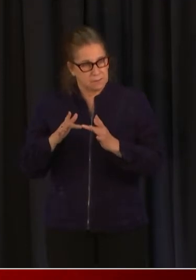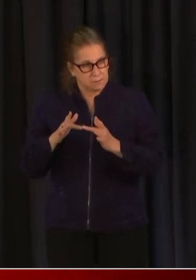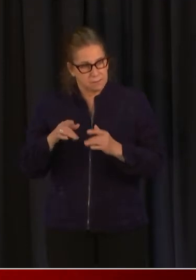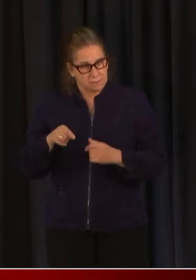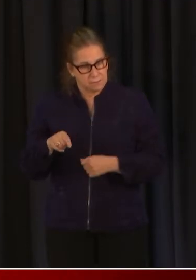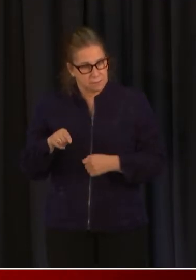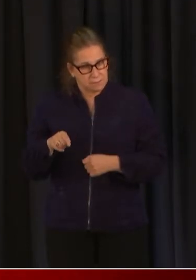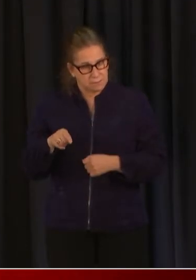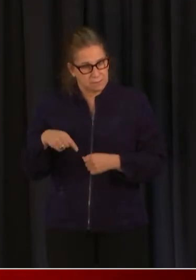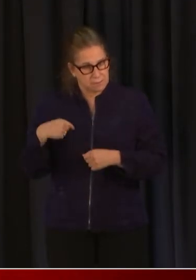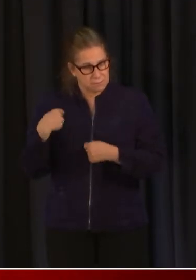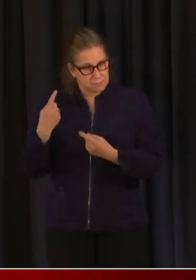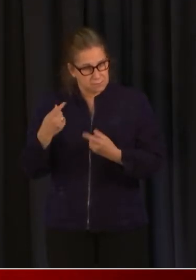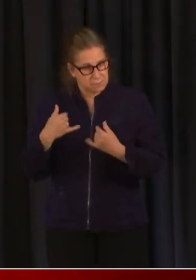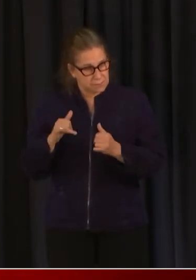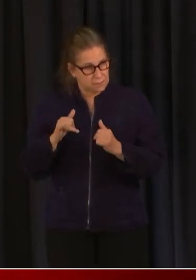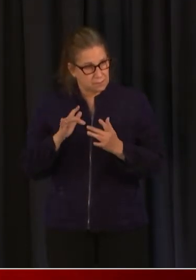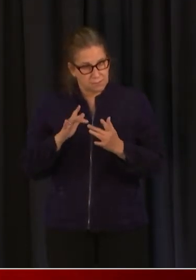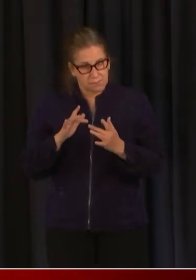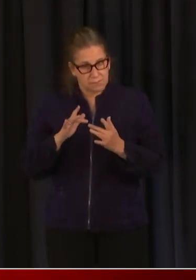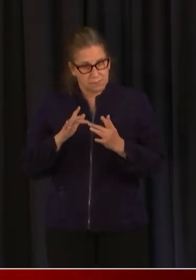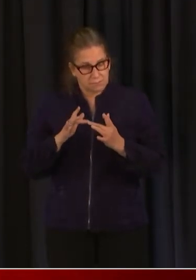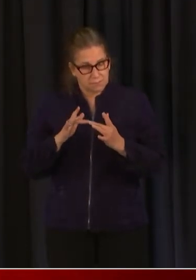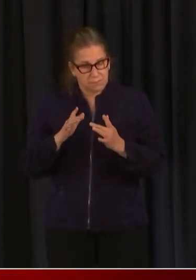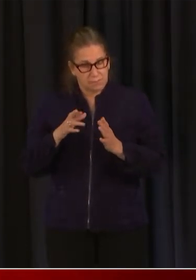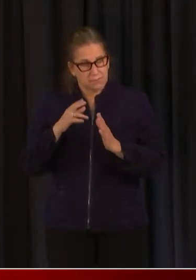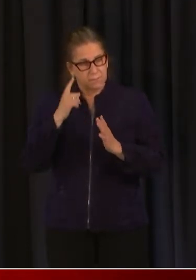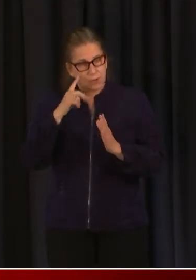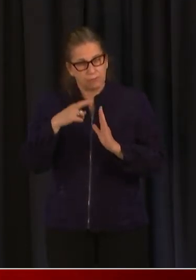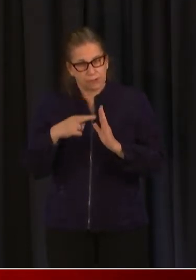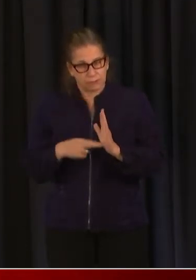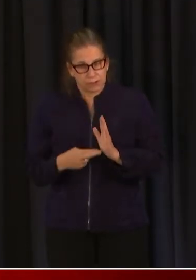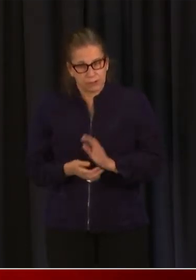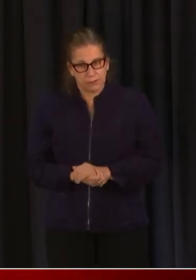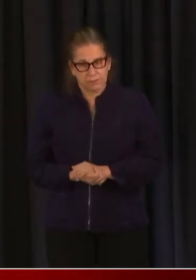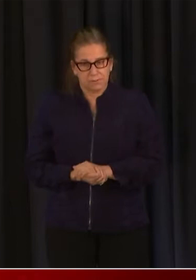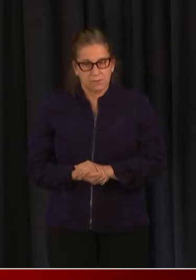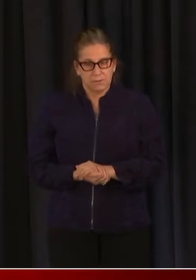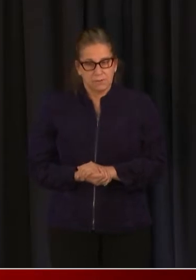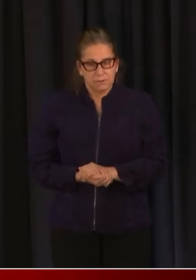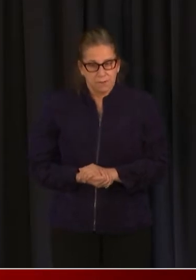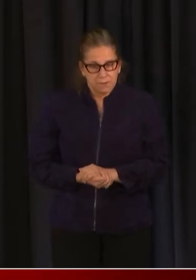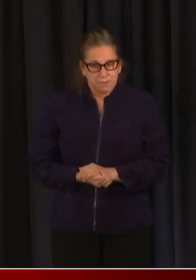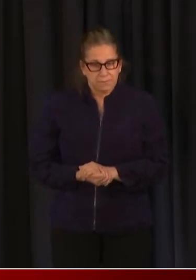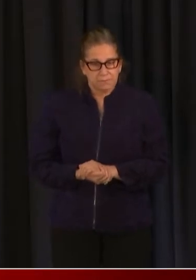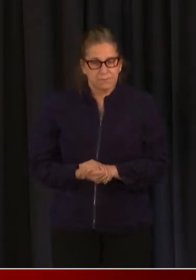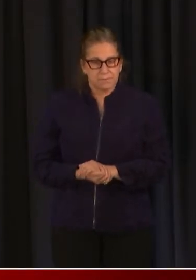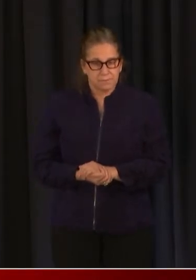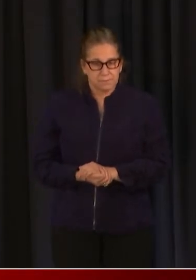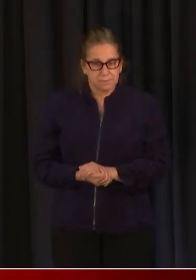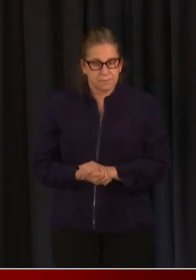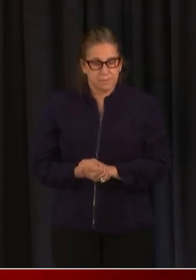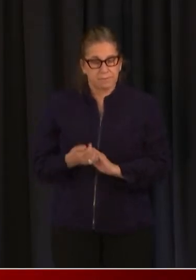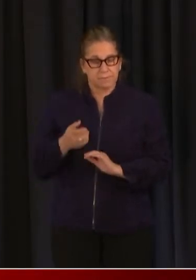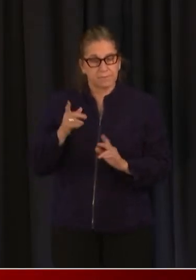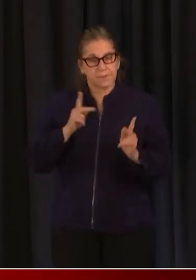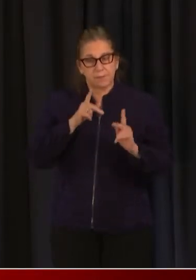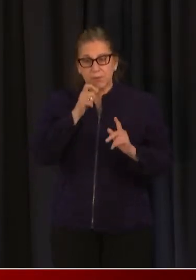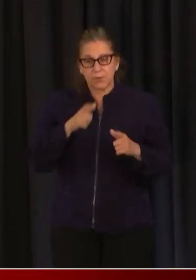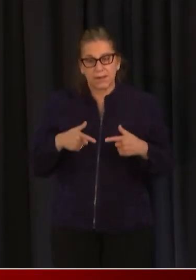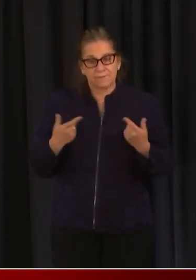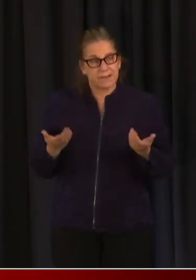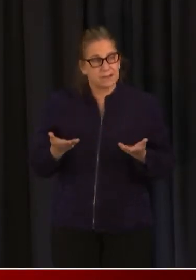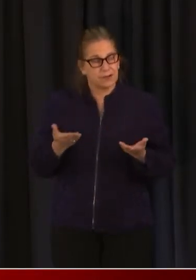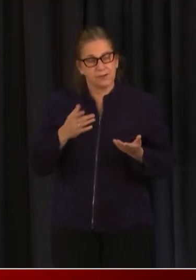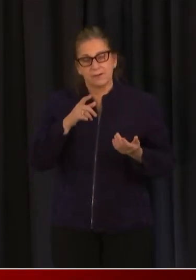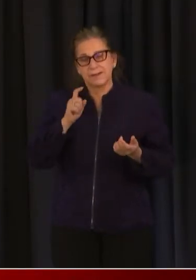Wednesday? And then can we get some more details about, okay, I guess we're going to learn later about the hours, but will residents be able to get second